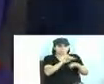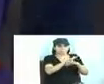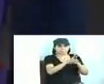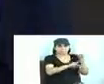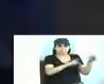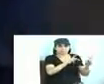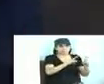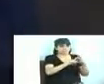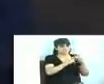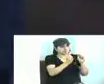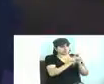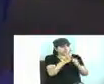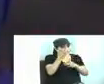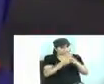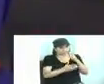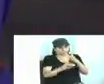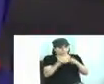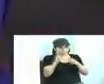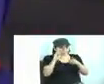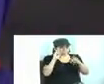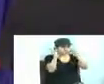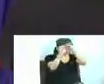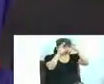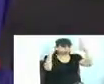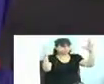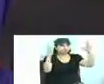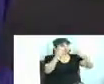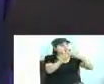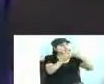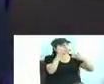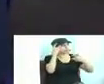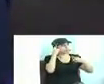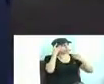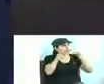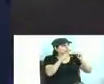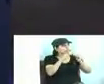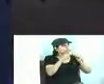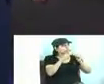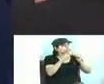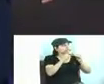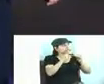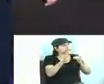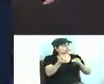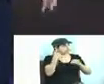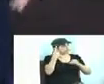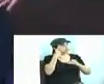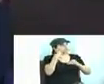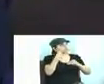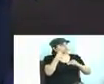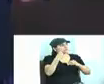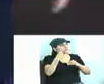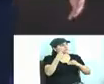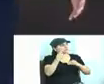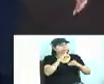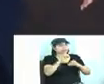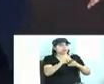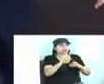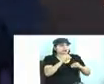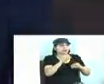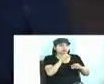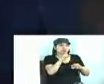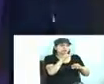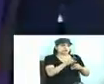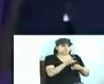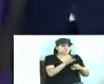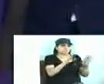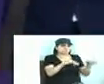I believe that whatever we're thinking about and whatever we want to do, if we understand that we truly are children of the living God, that we are made in God's